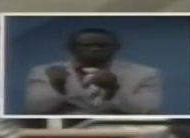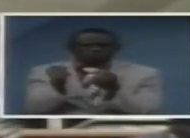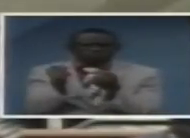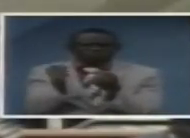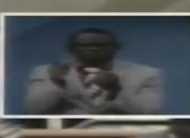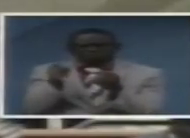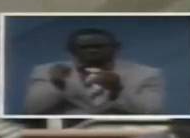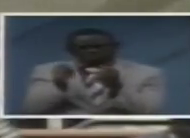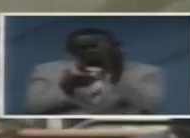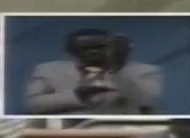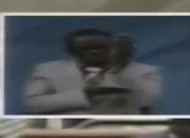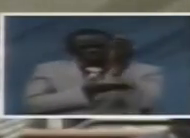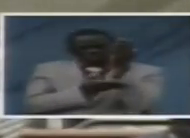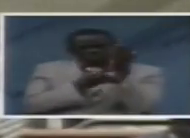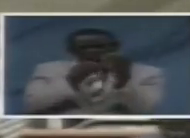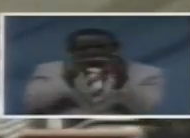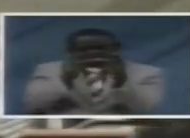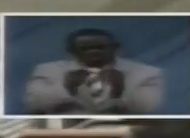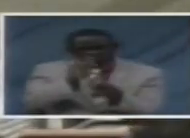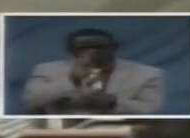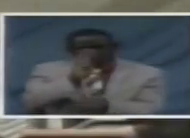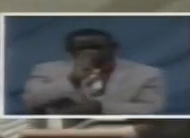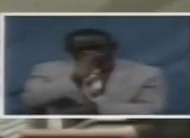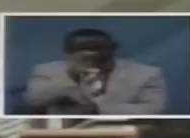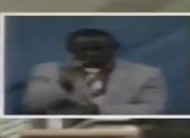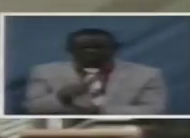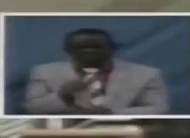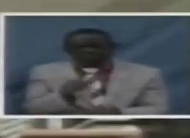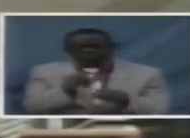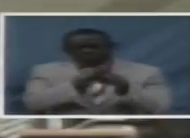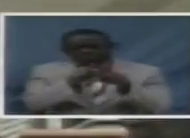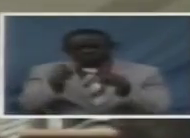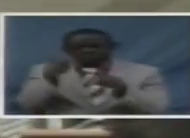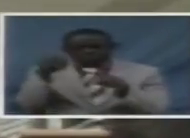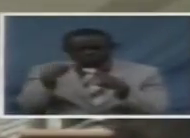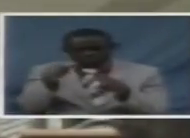appreciating by 4% to date. Mr. Speaker,